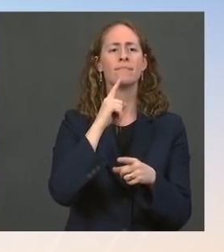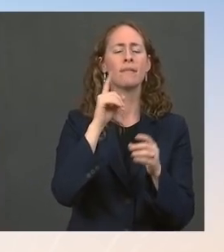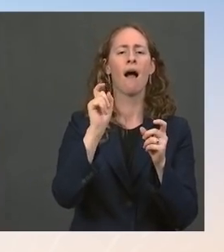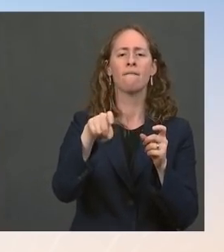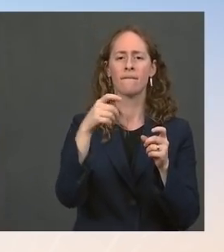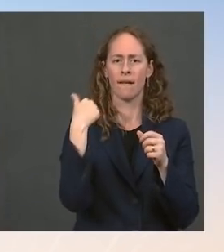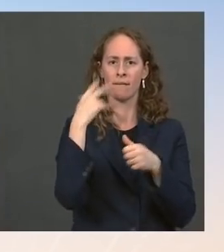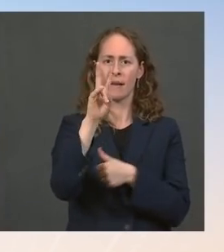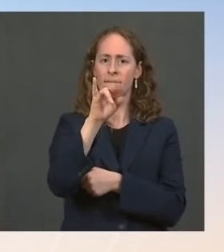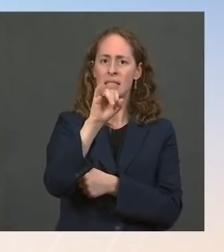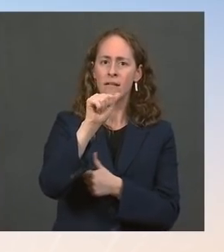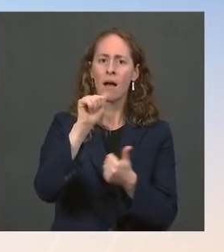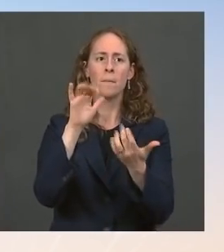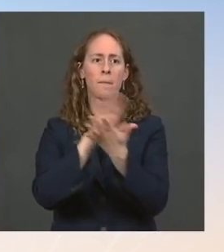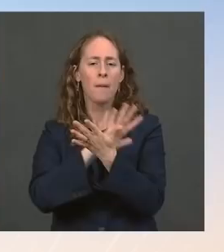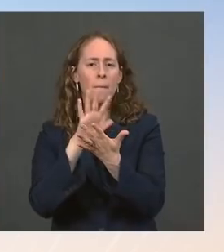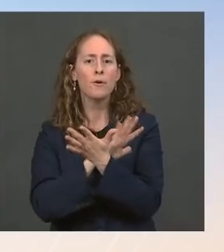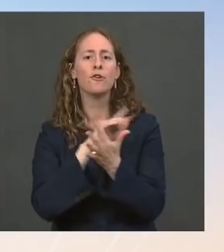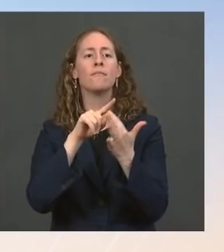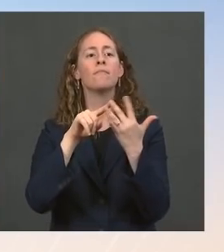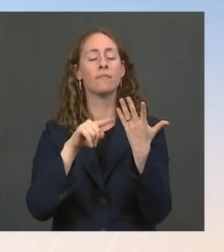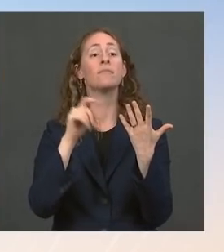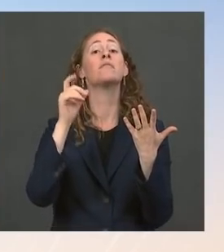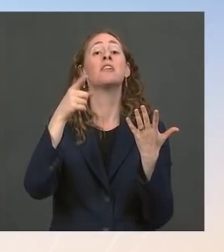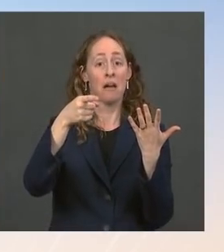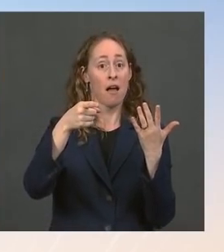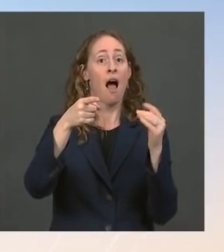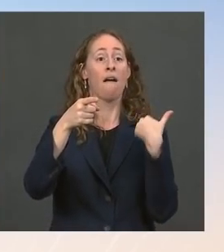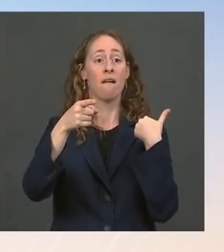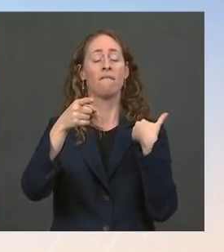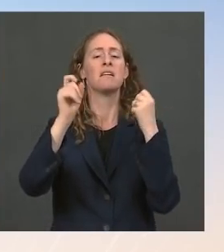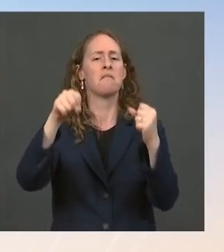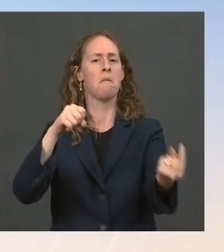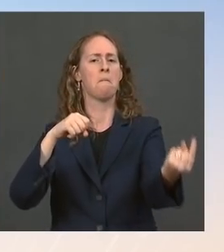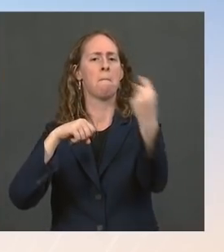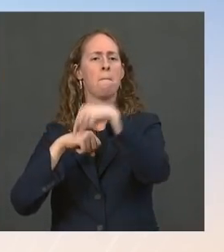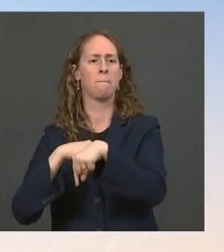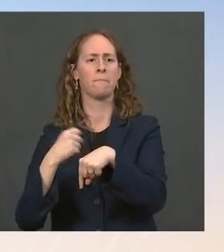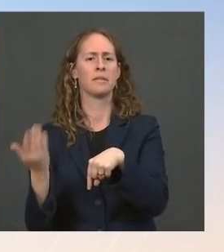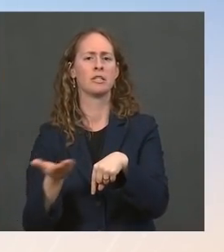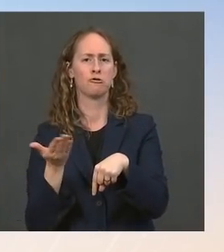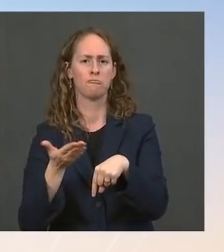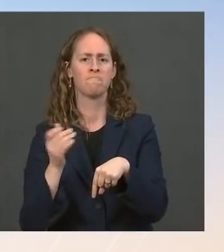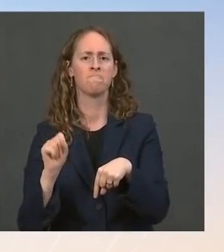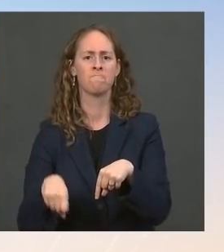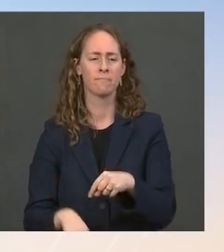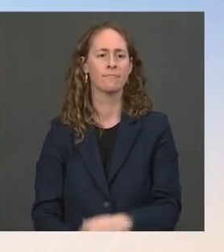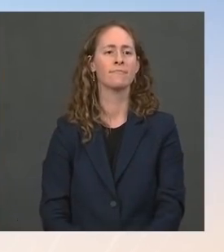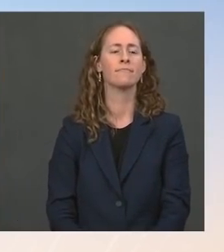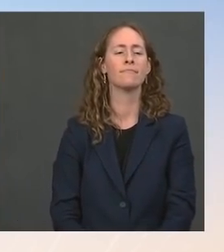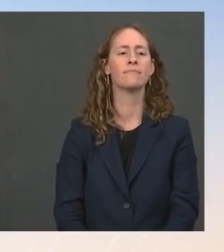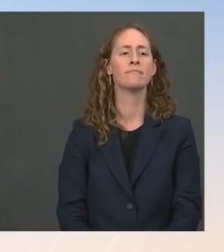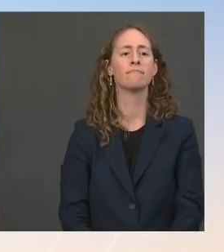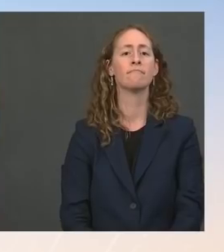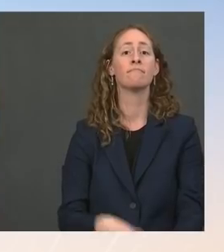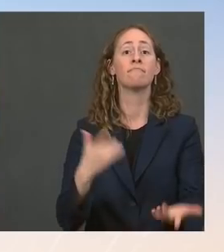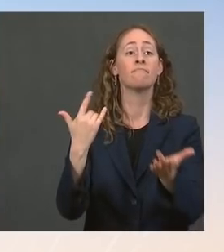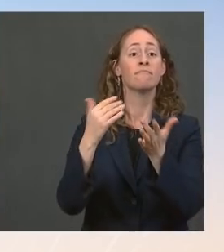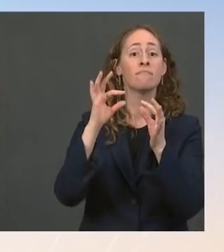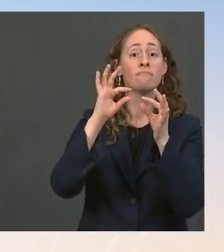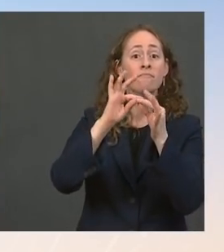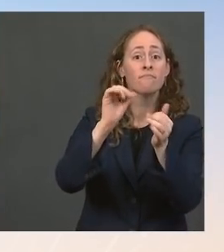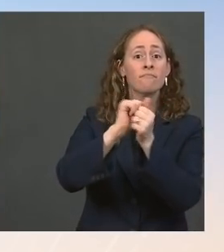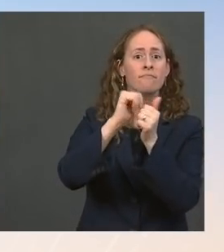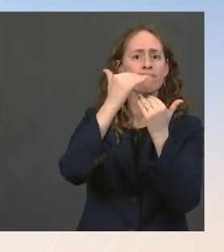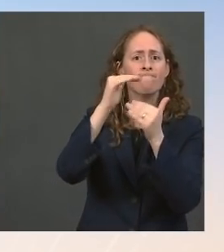cetera, they would be able to come to the United States through that. Land restrictions, I don't have an update for you on where that stands